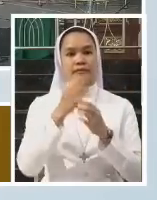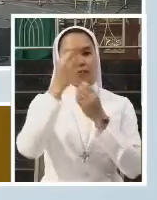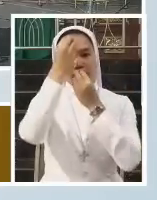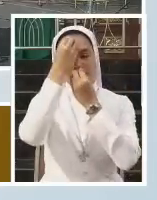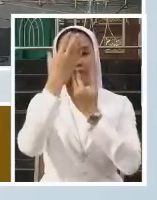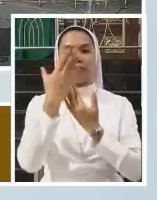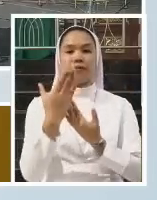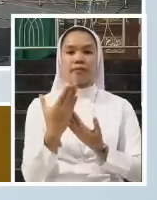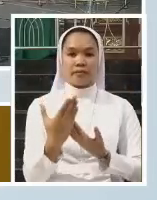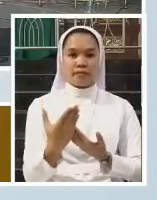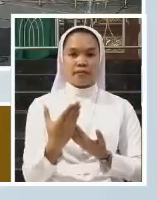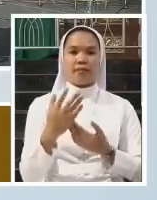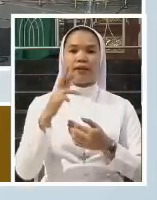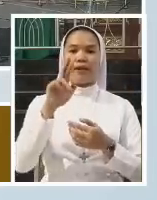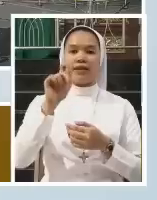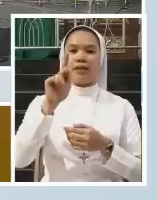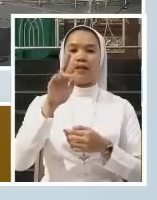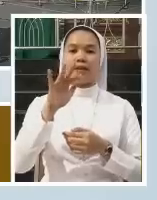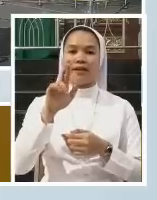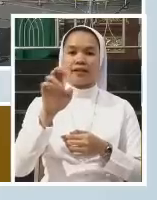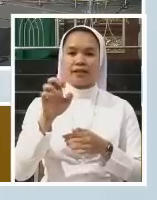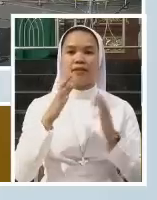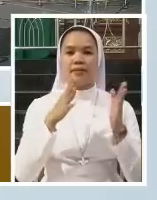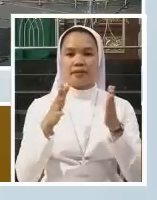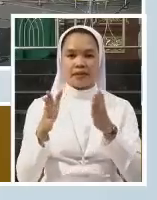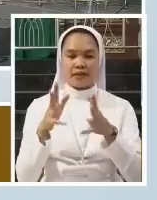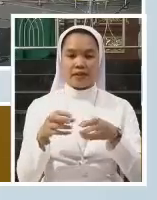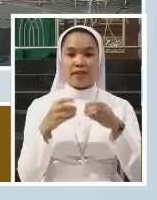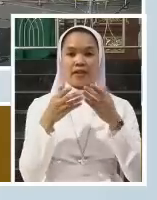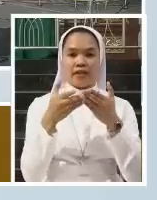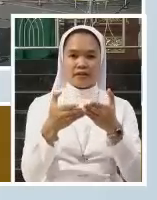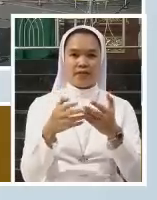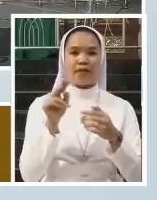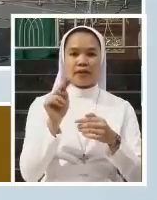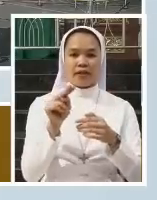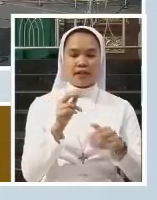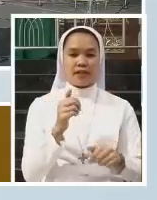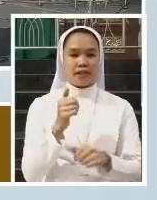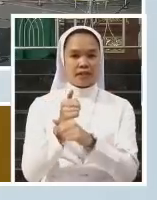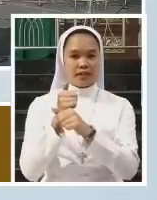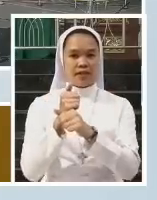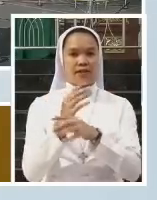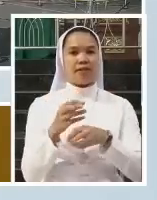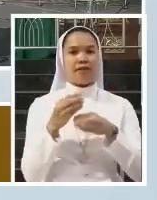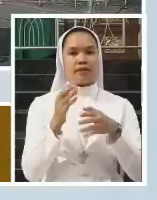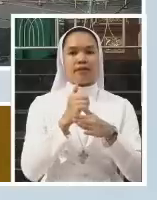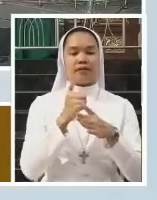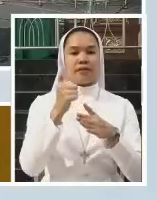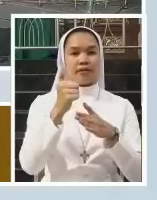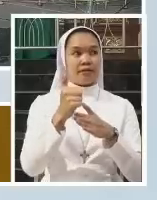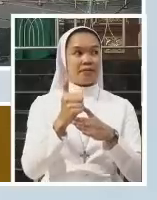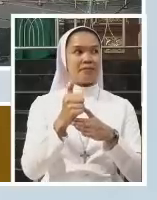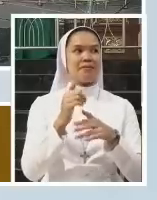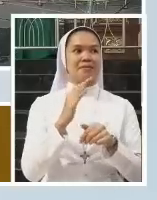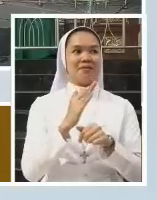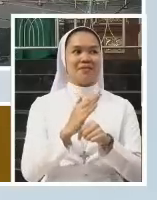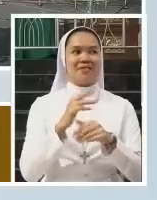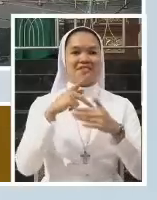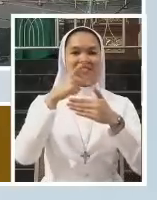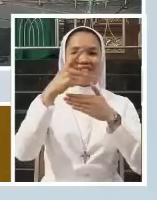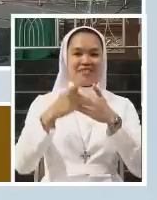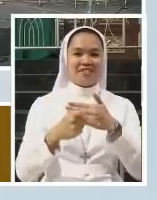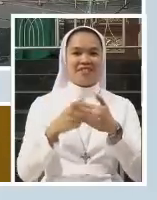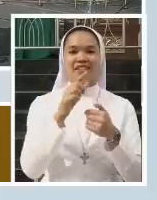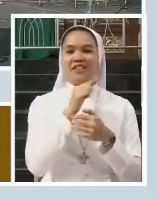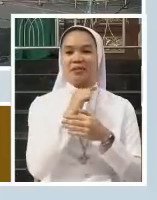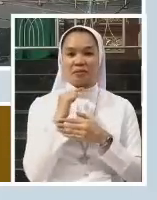of your plans for retirement so that we can properly provide you with support and benefits according to the approved health program for